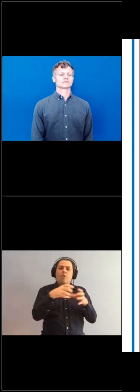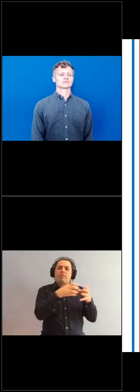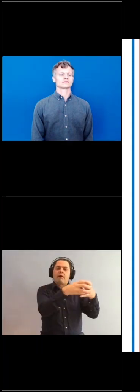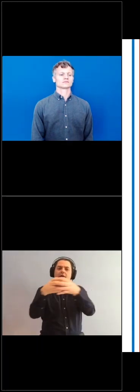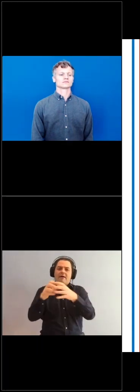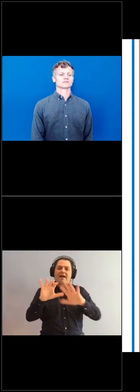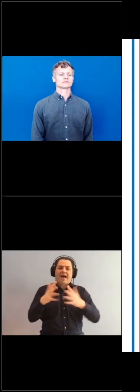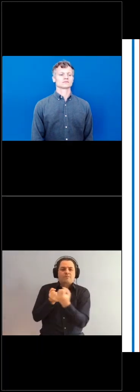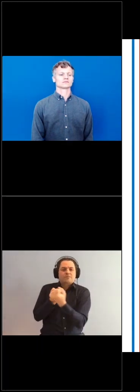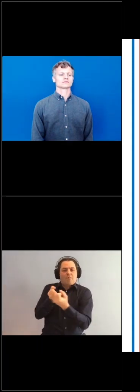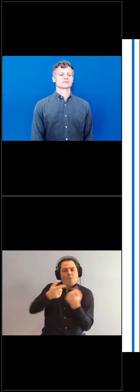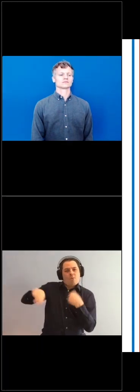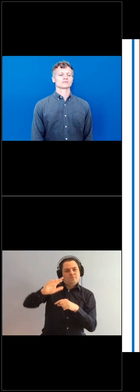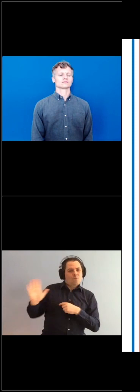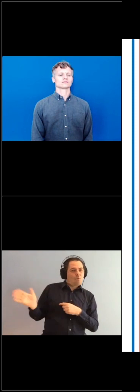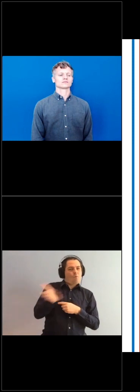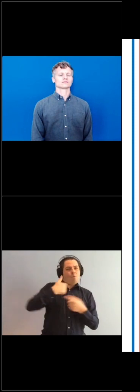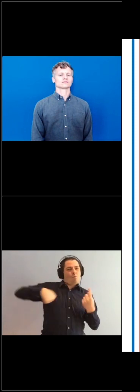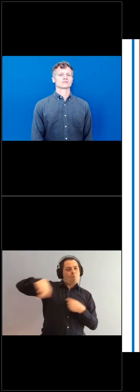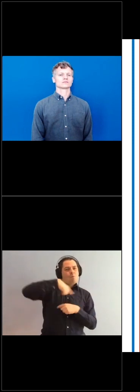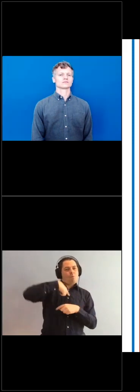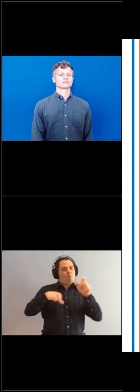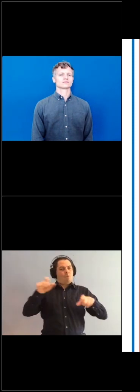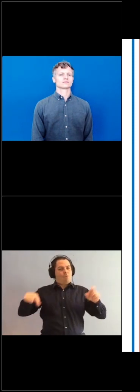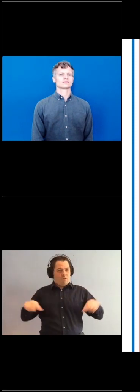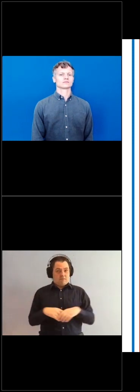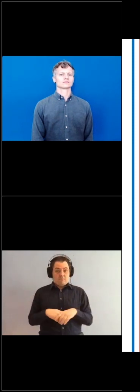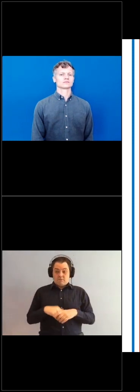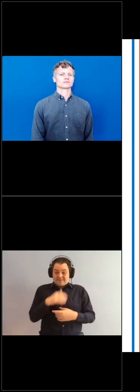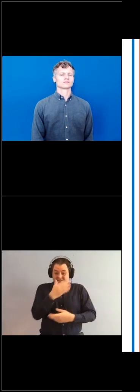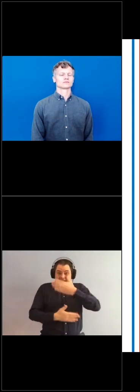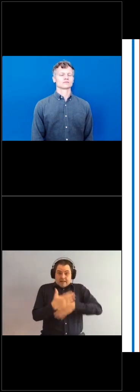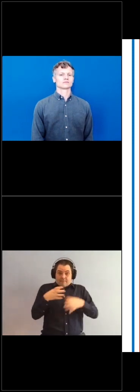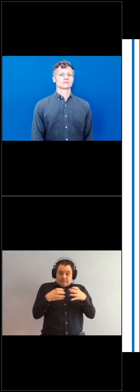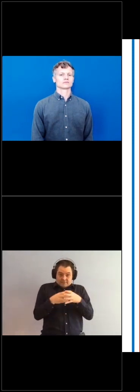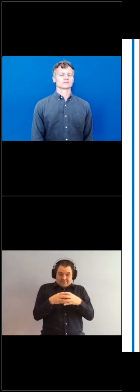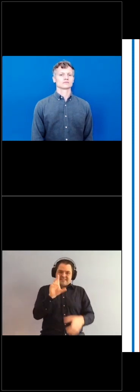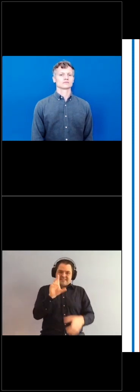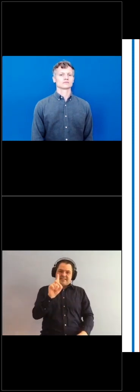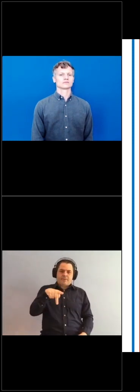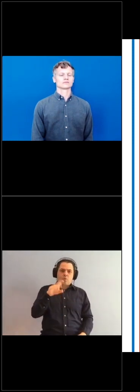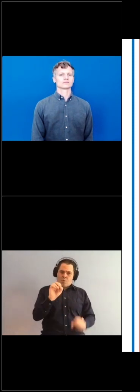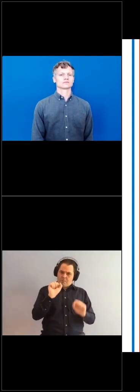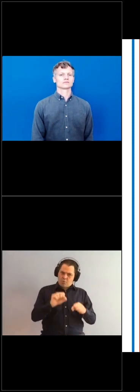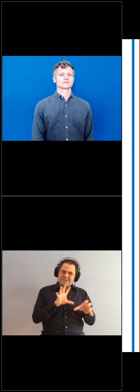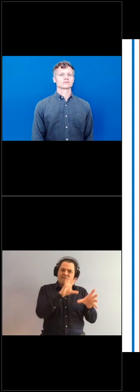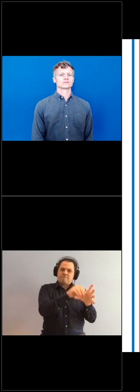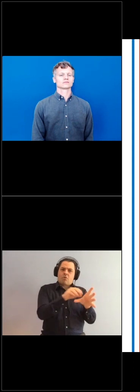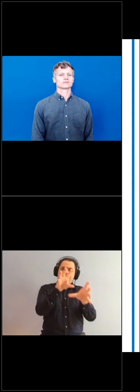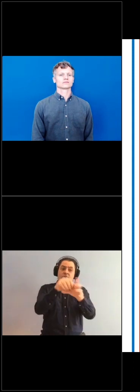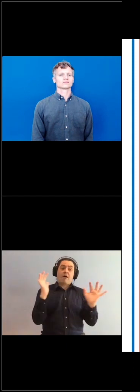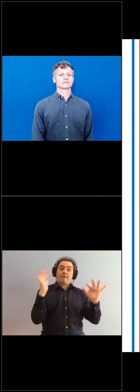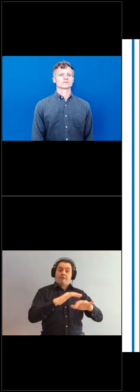is important for Organization of Persons with Disabilities to be involved in different cluster meetings,